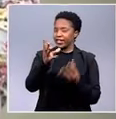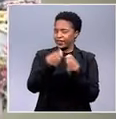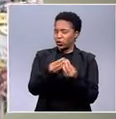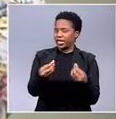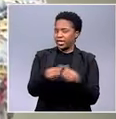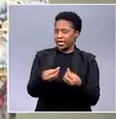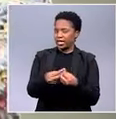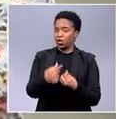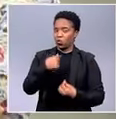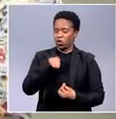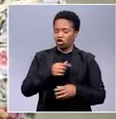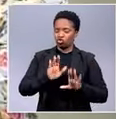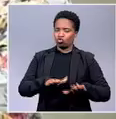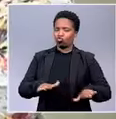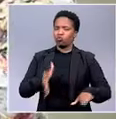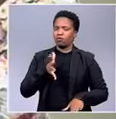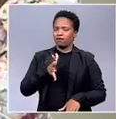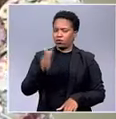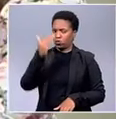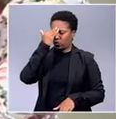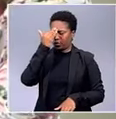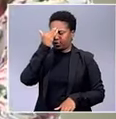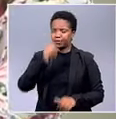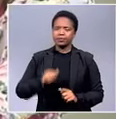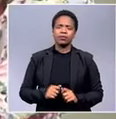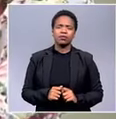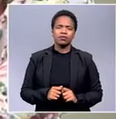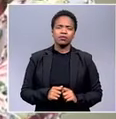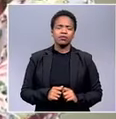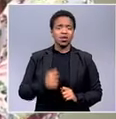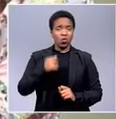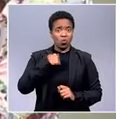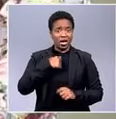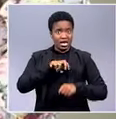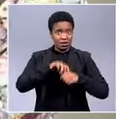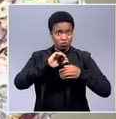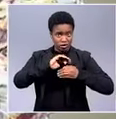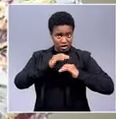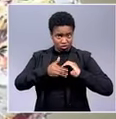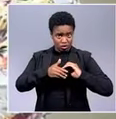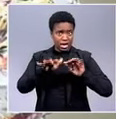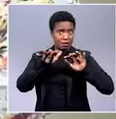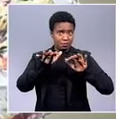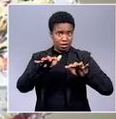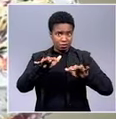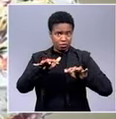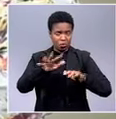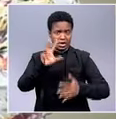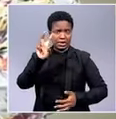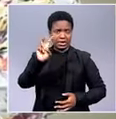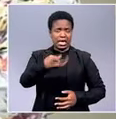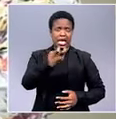we, the children, would like. We need protection from people who kidnap